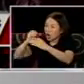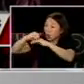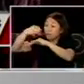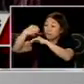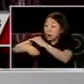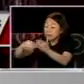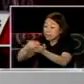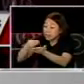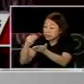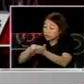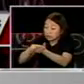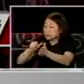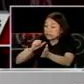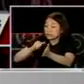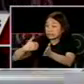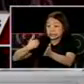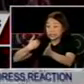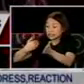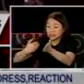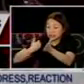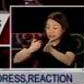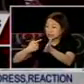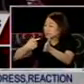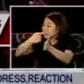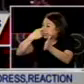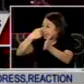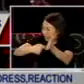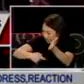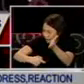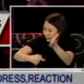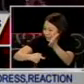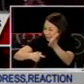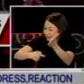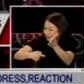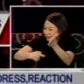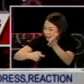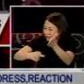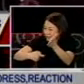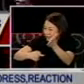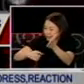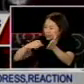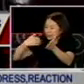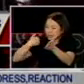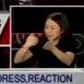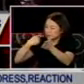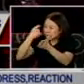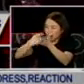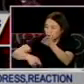emoluments were not subject to withholding tax and were not reported as